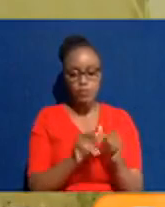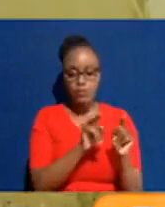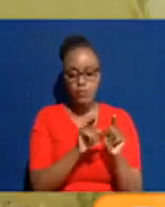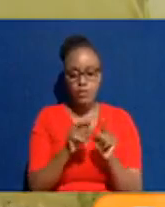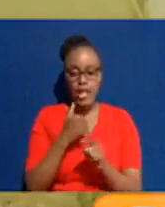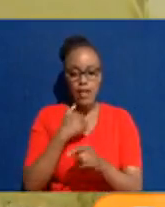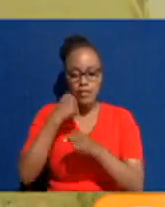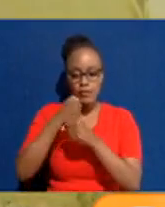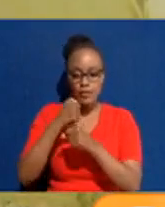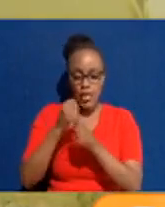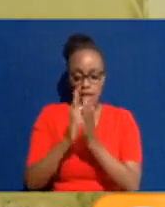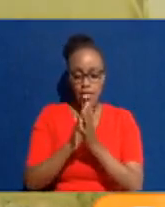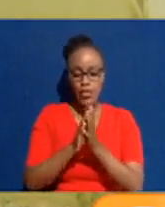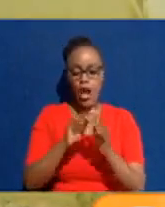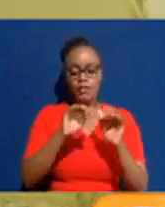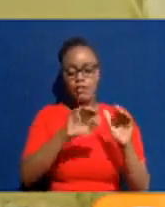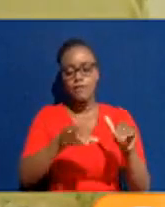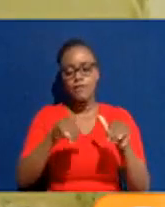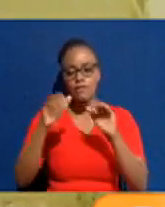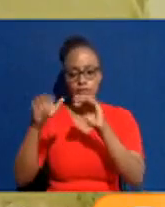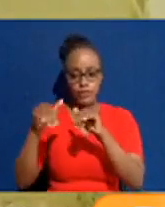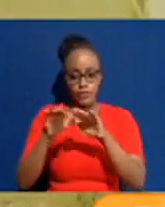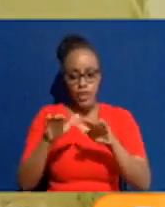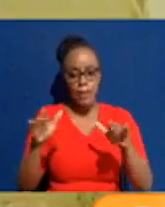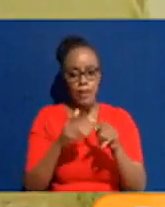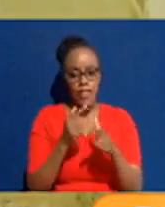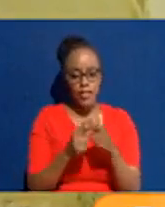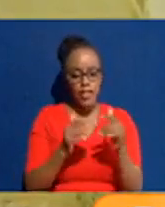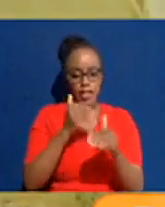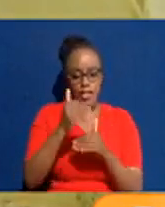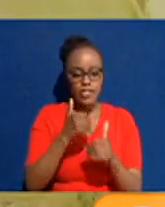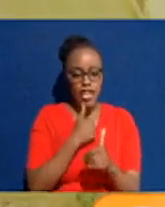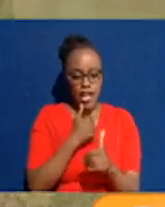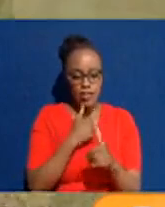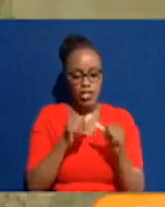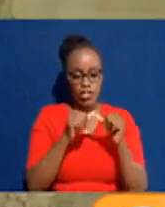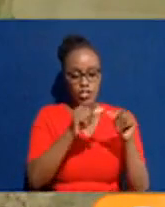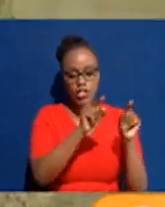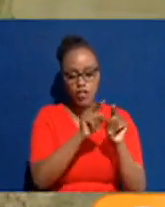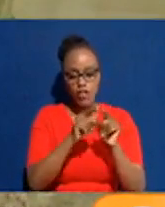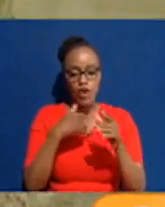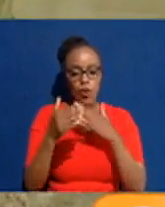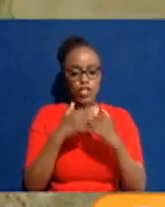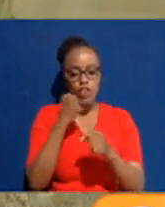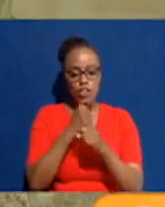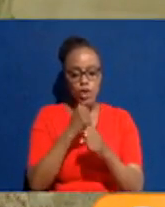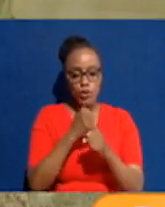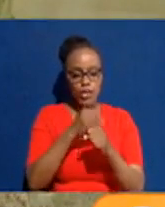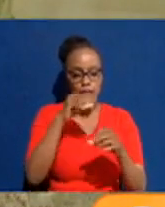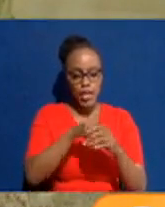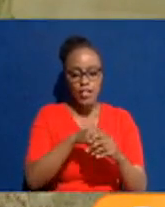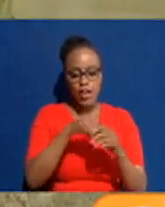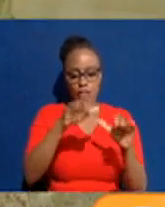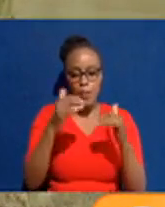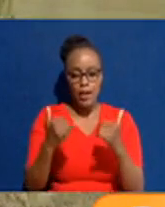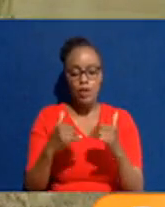of your farm, whatever you're doing in your farm. The second bit of it is you keep records of your inventory, whatever you're doing in the farm. And now the last